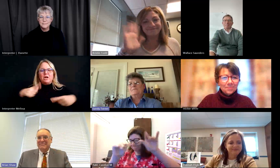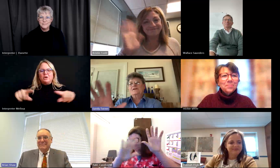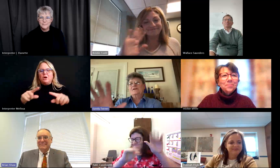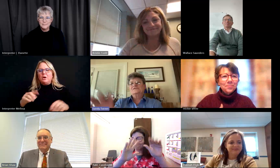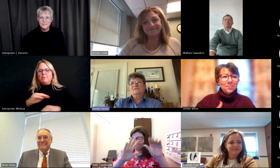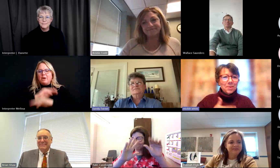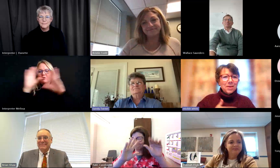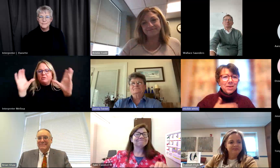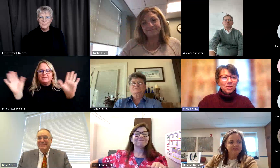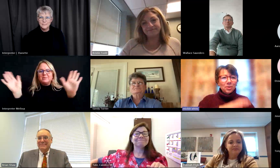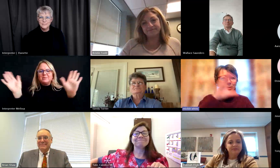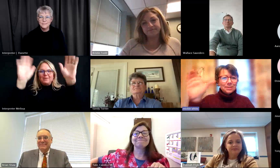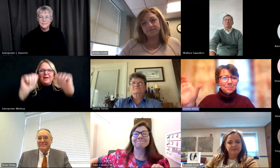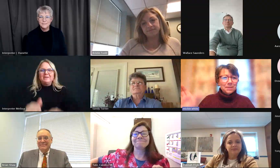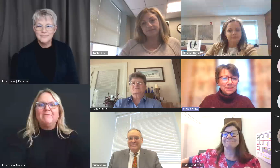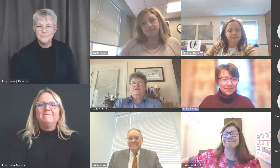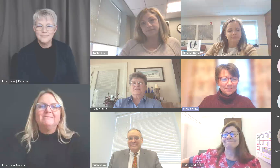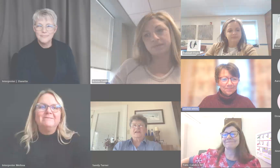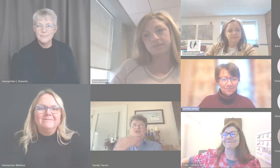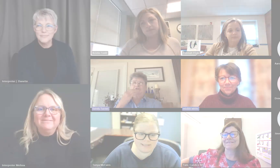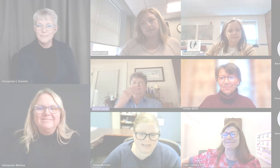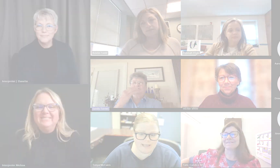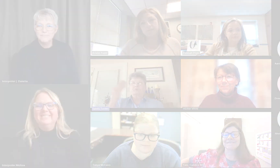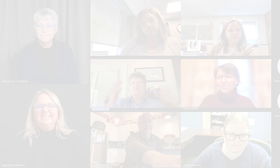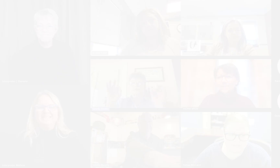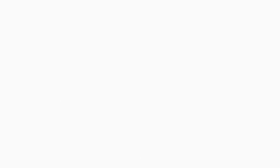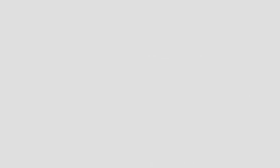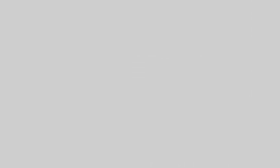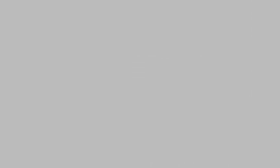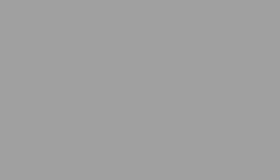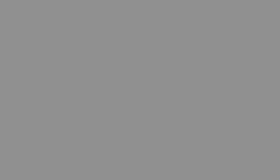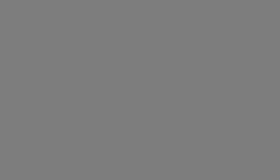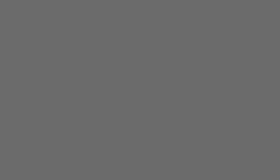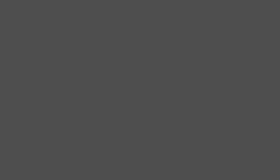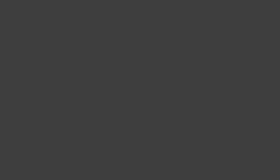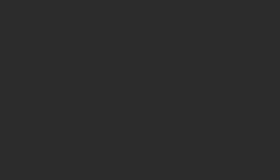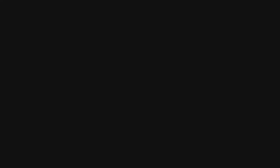Merry Christmas. Bye-bye. Merry Christmas. Merry Christmas. Thank you, interpreters.